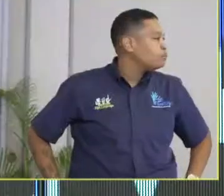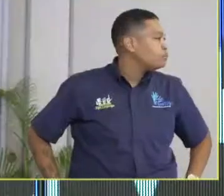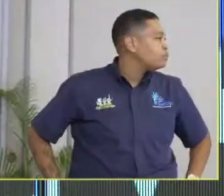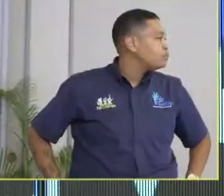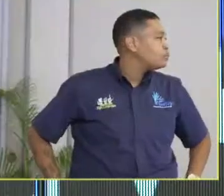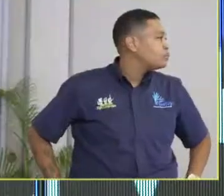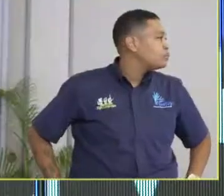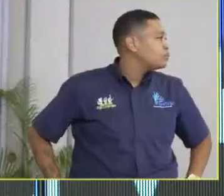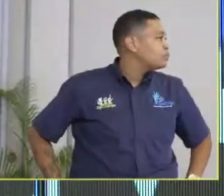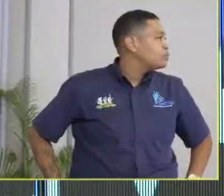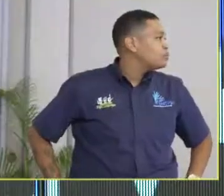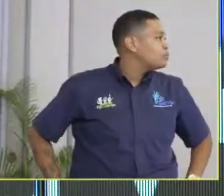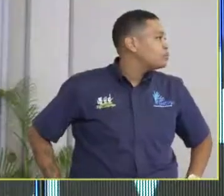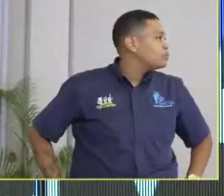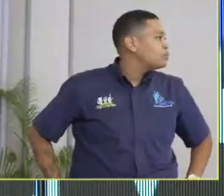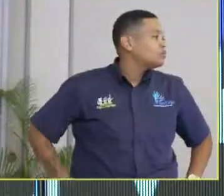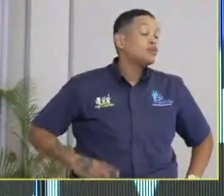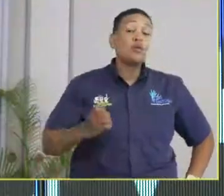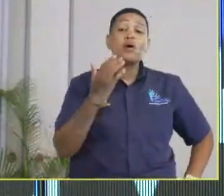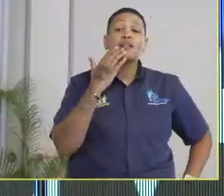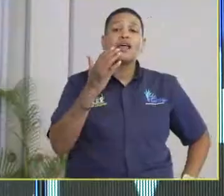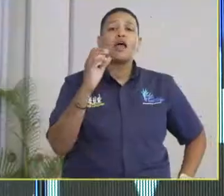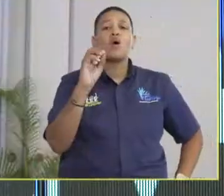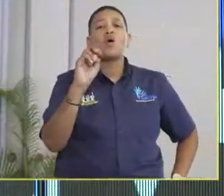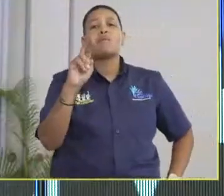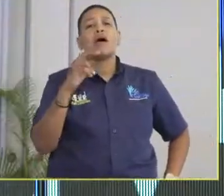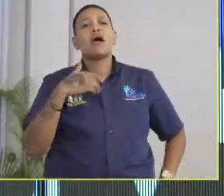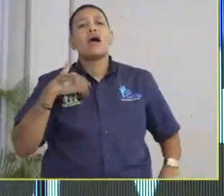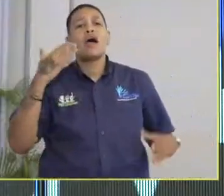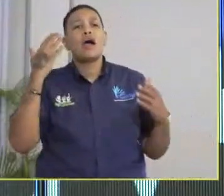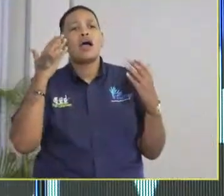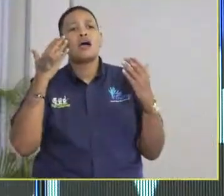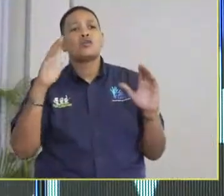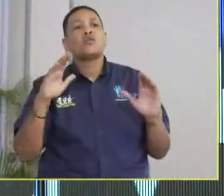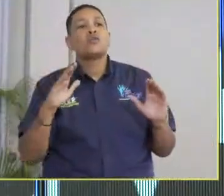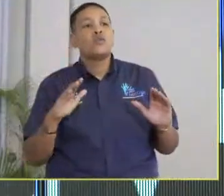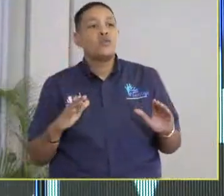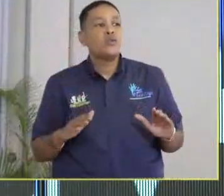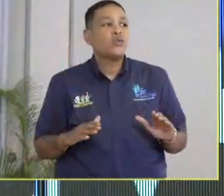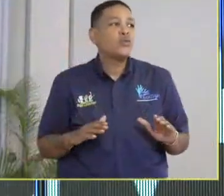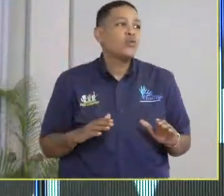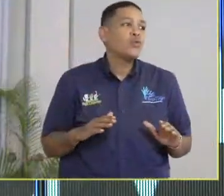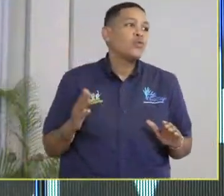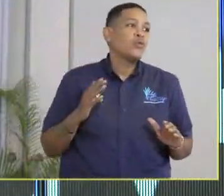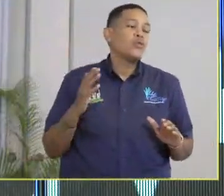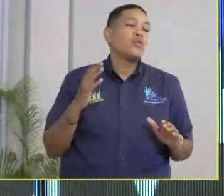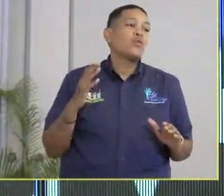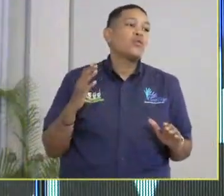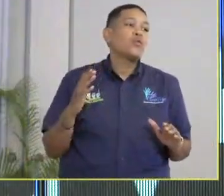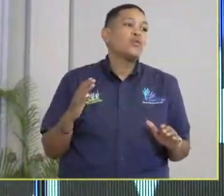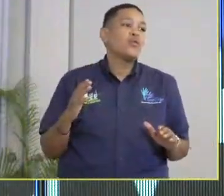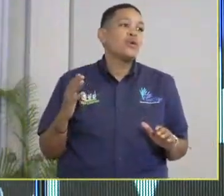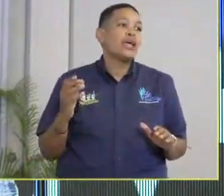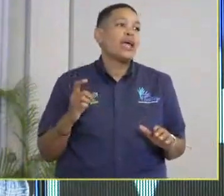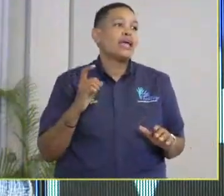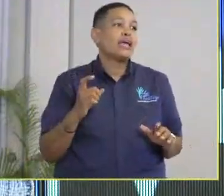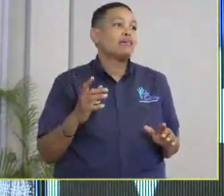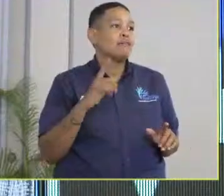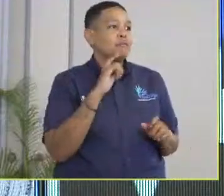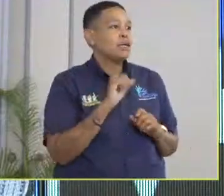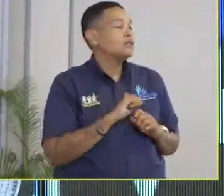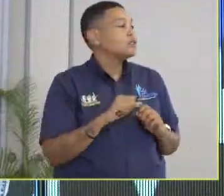And I want to thank you so much, Omar. I don't know how much sleep you have been getting to ensure